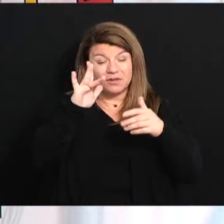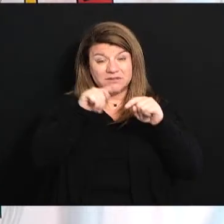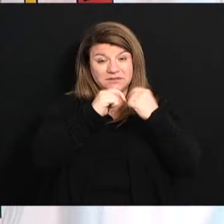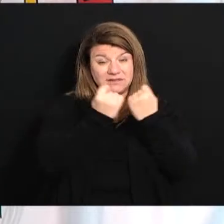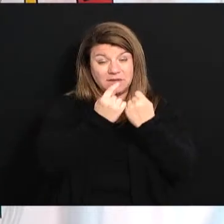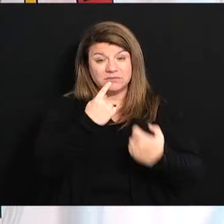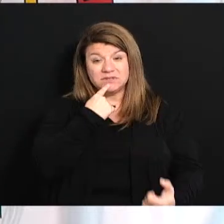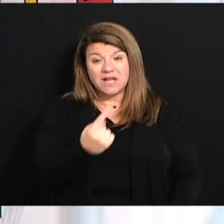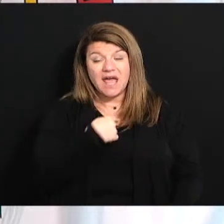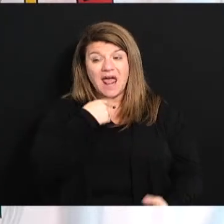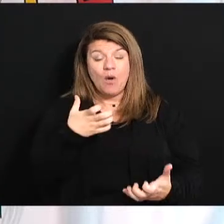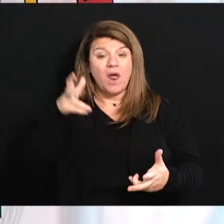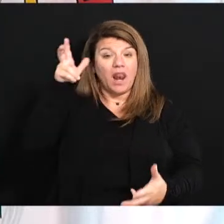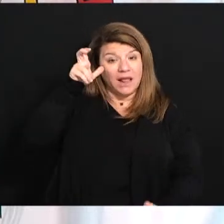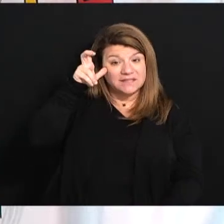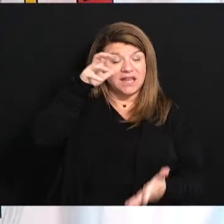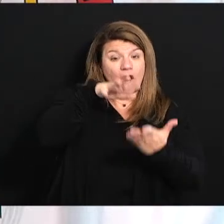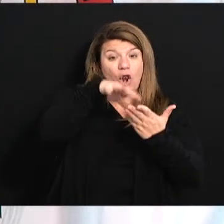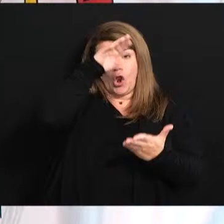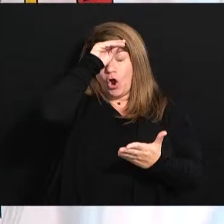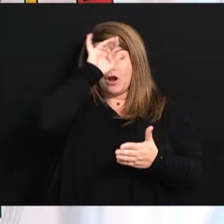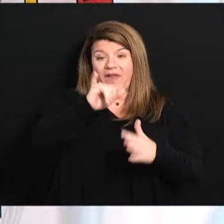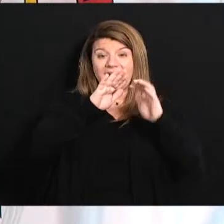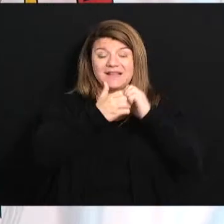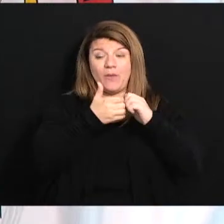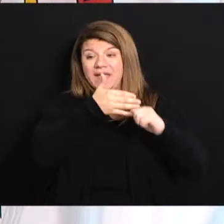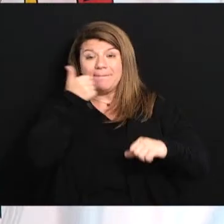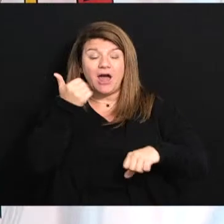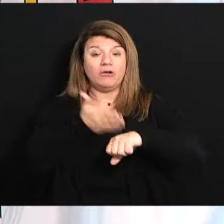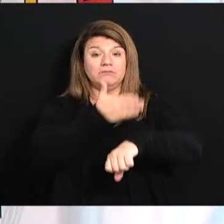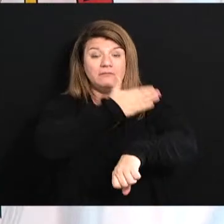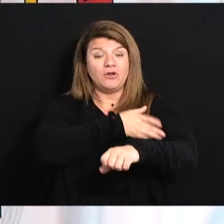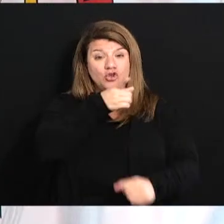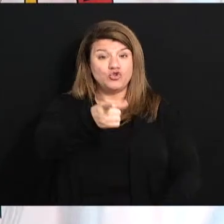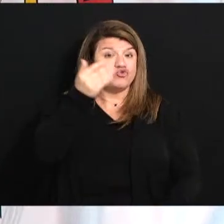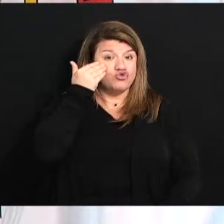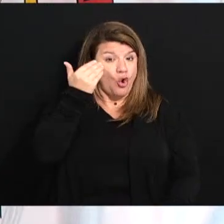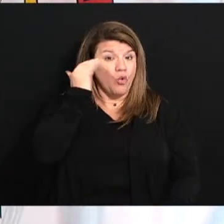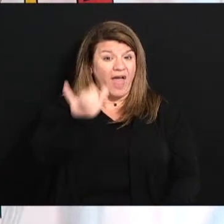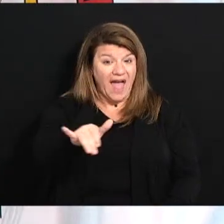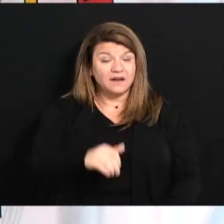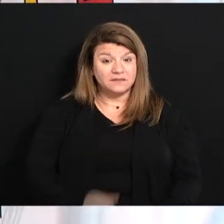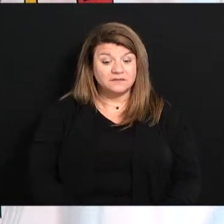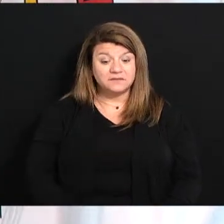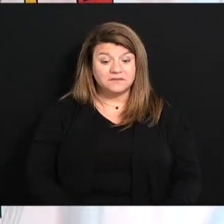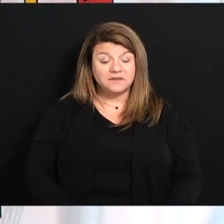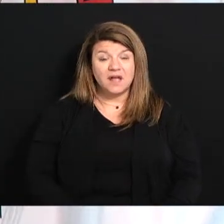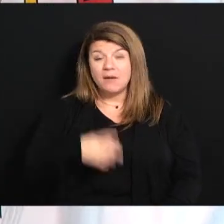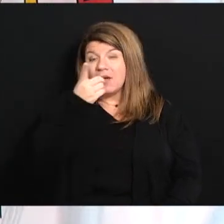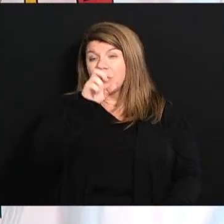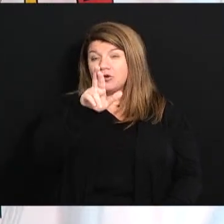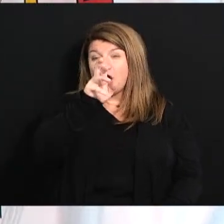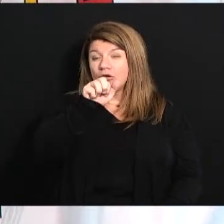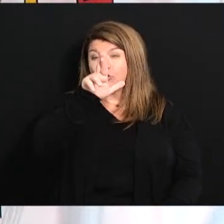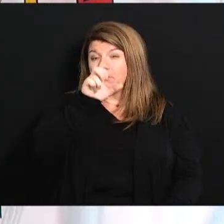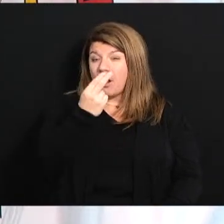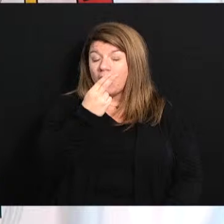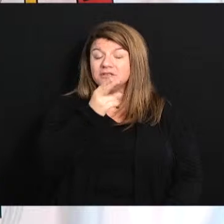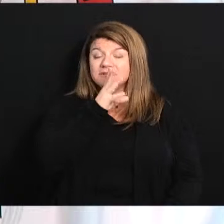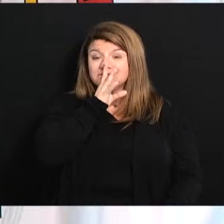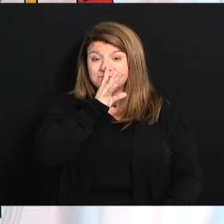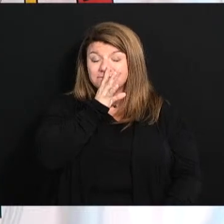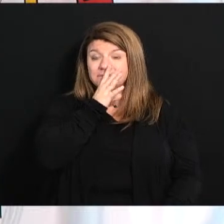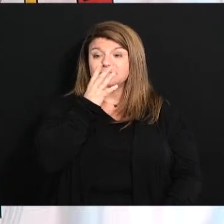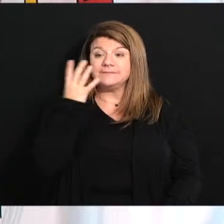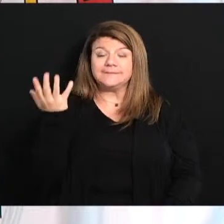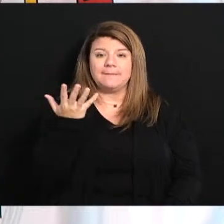to listen, I try to learn, and I think that's how you get better. We all know that. But Dr. Marsh just said something that